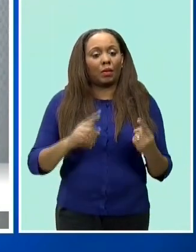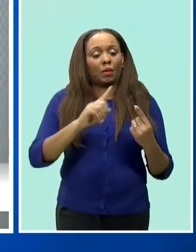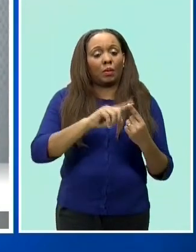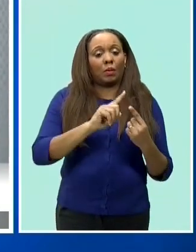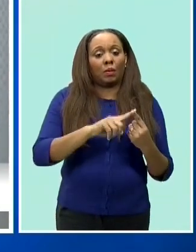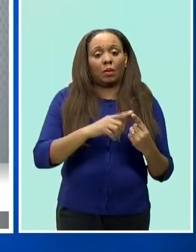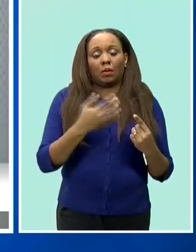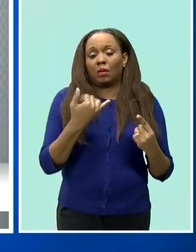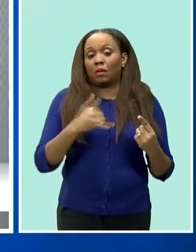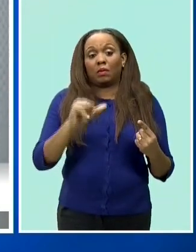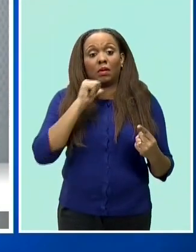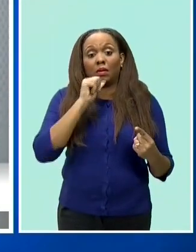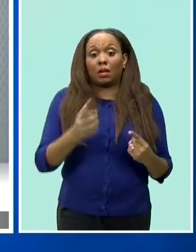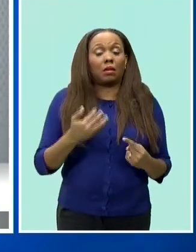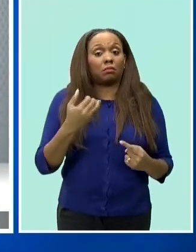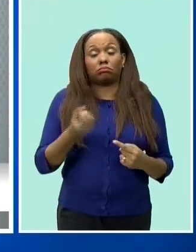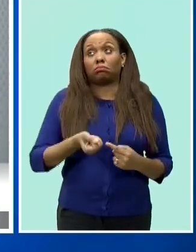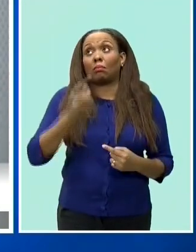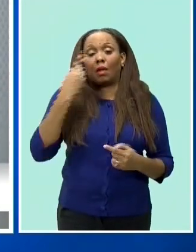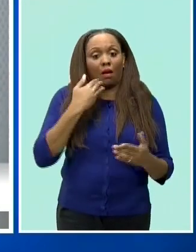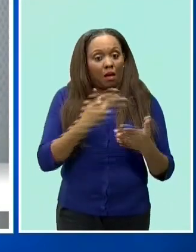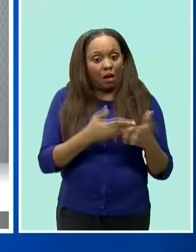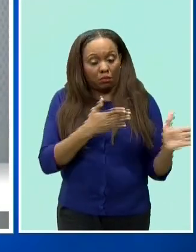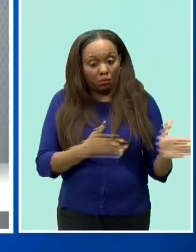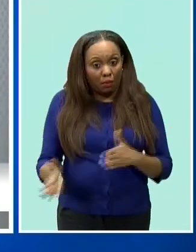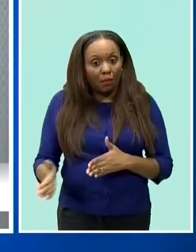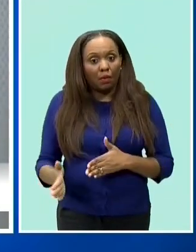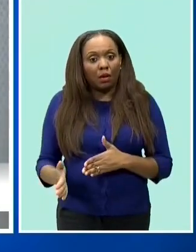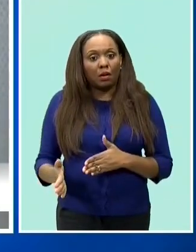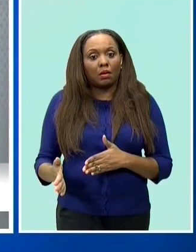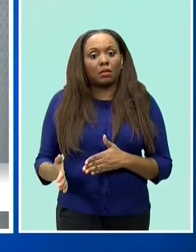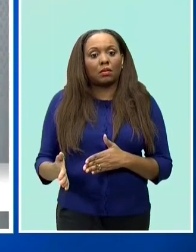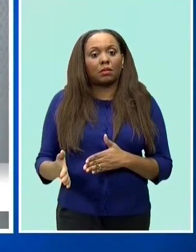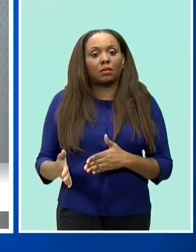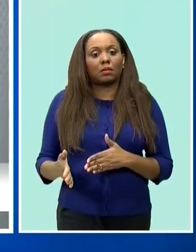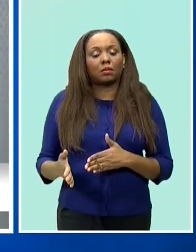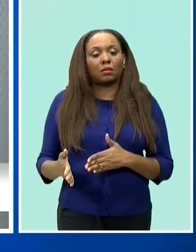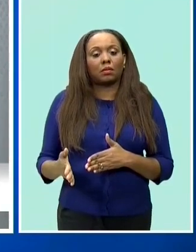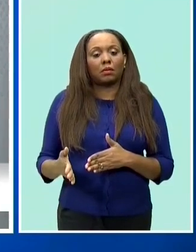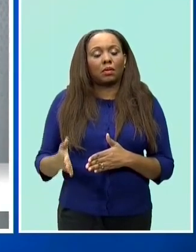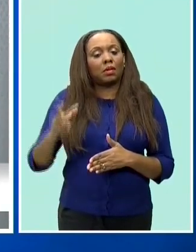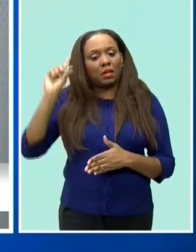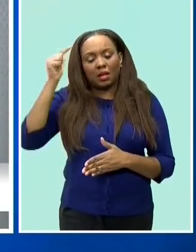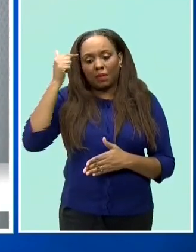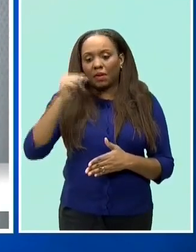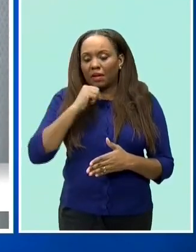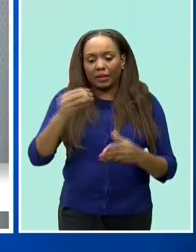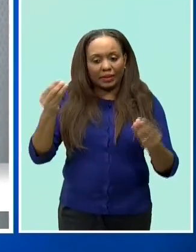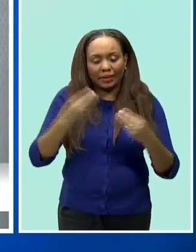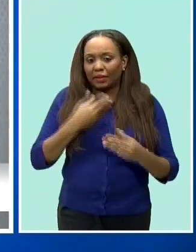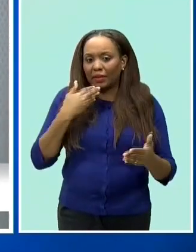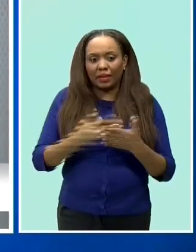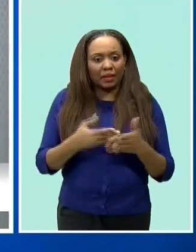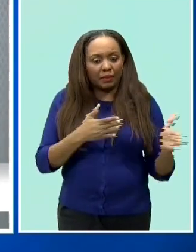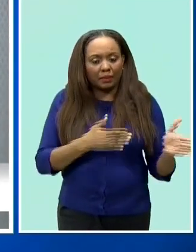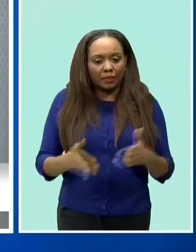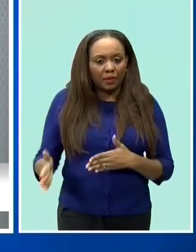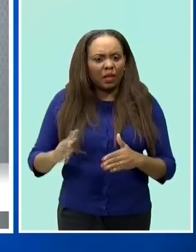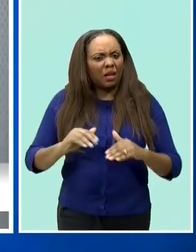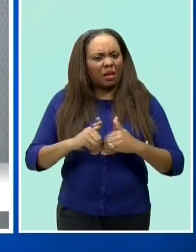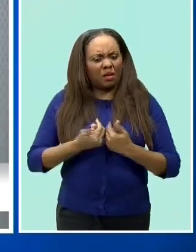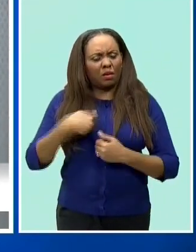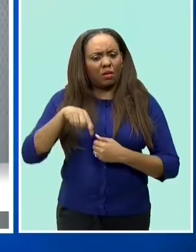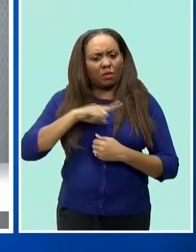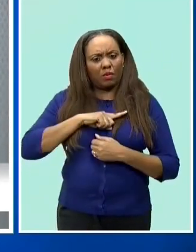a comprehensive strategic plan provided by the government as to how, in the country